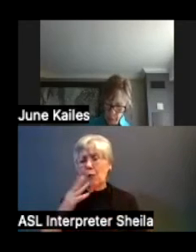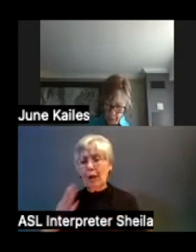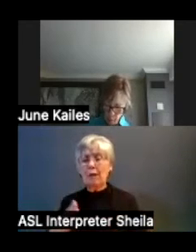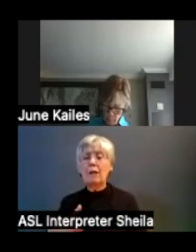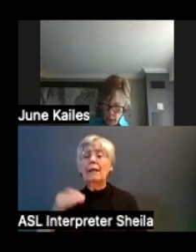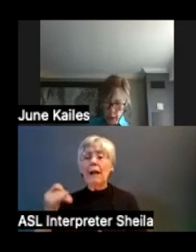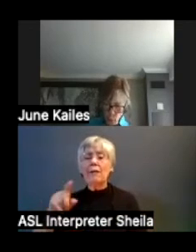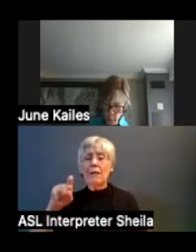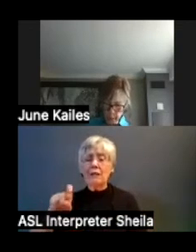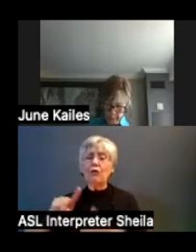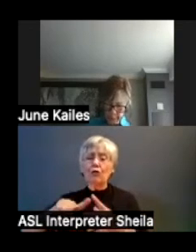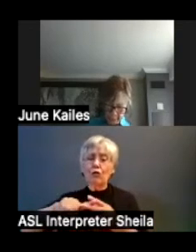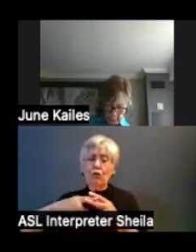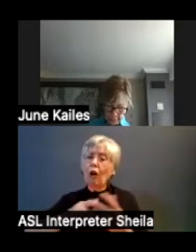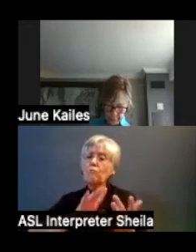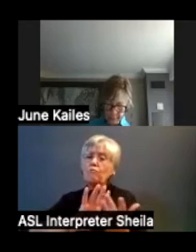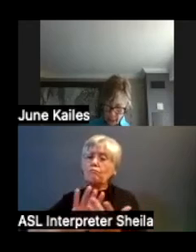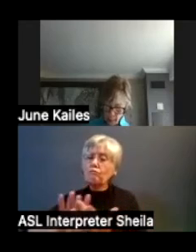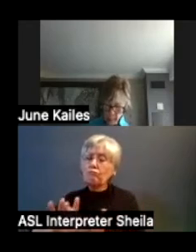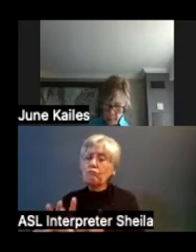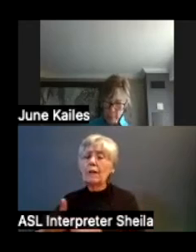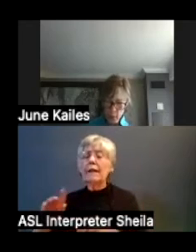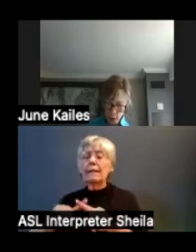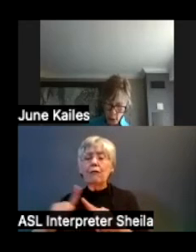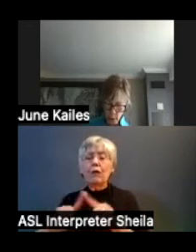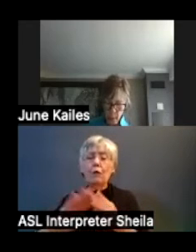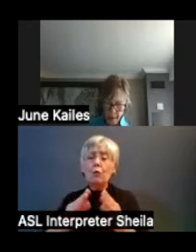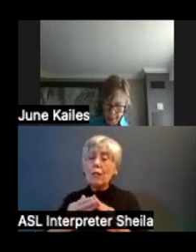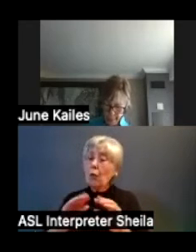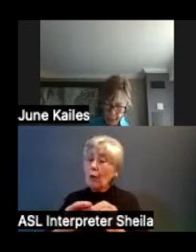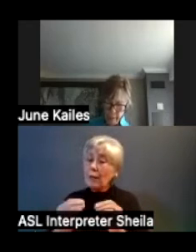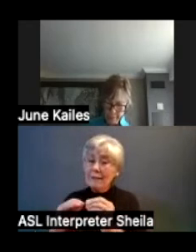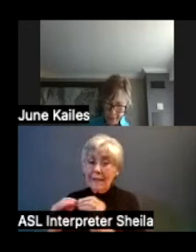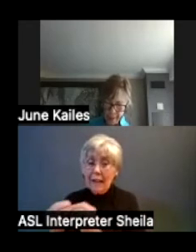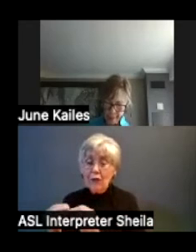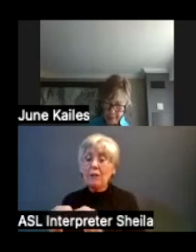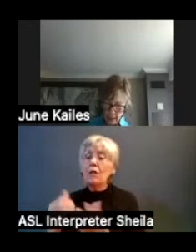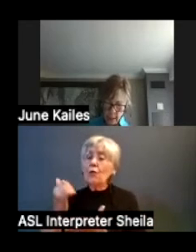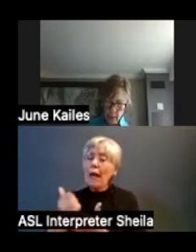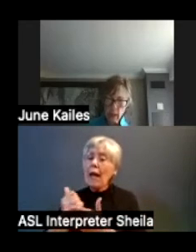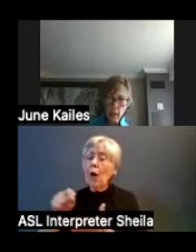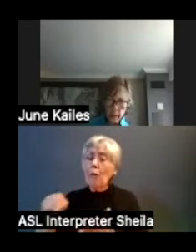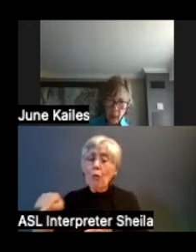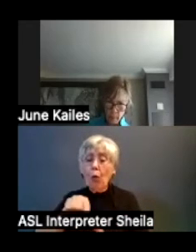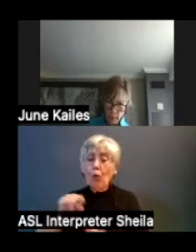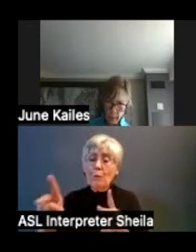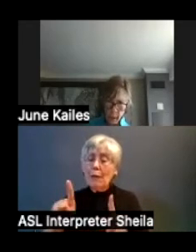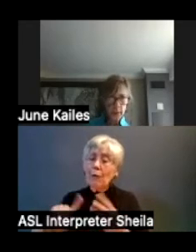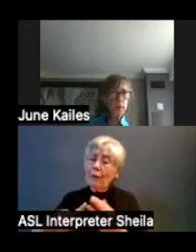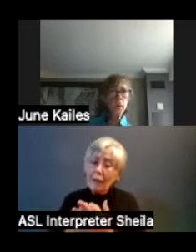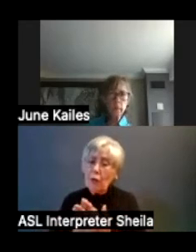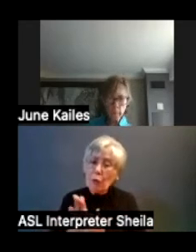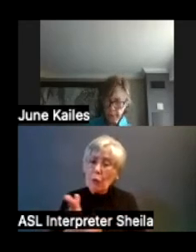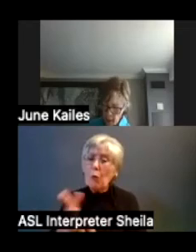contracting with community organizations that can help people to navigate these